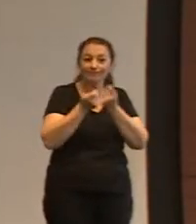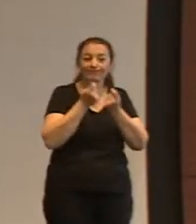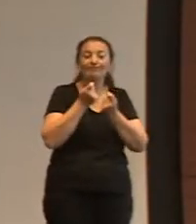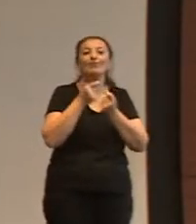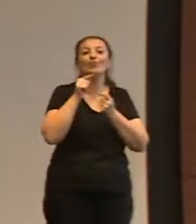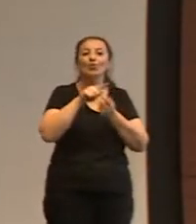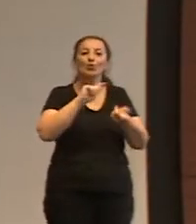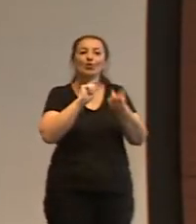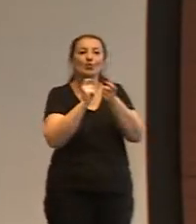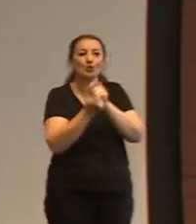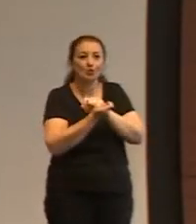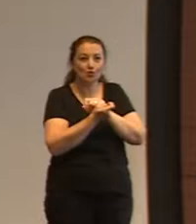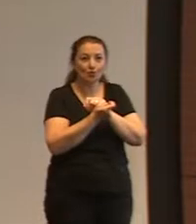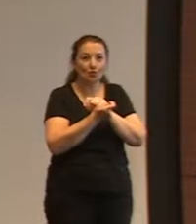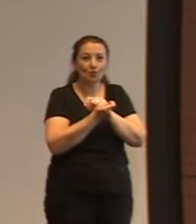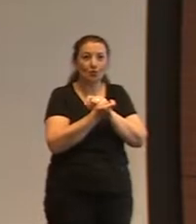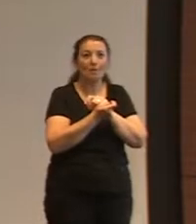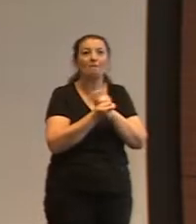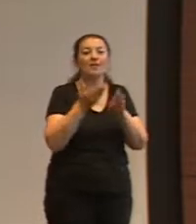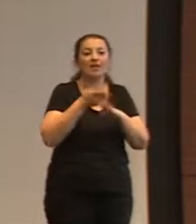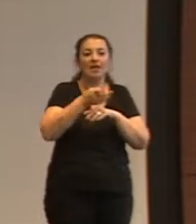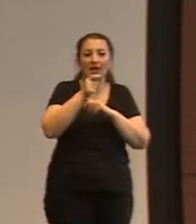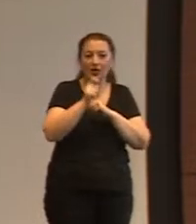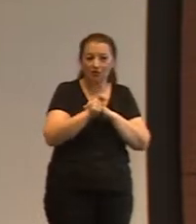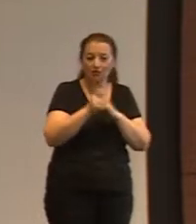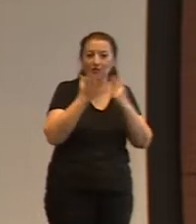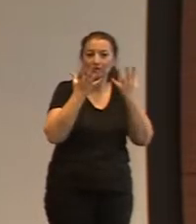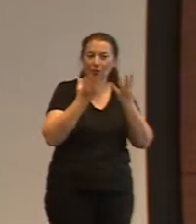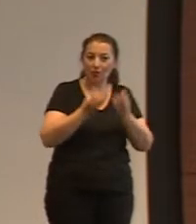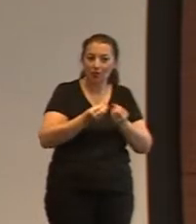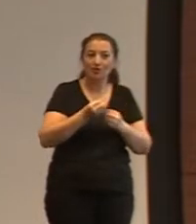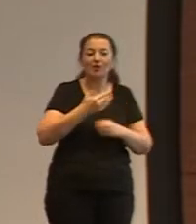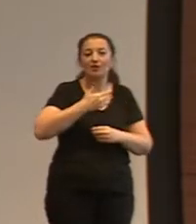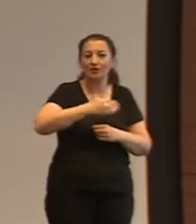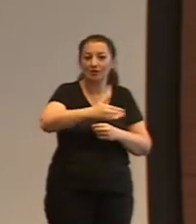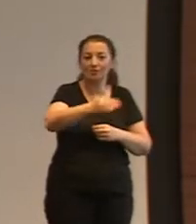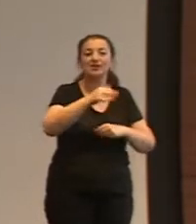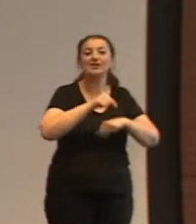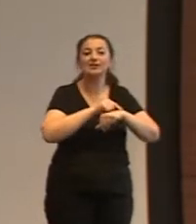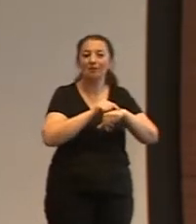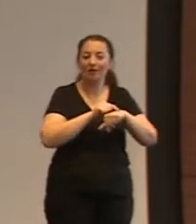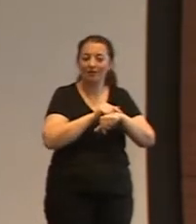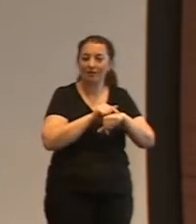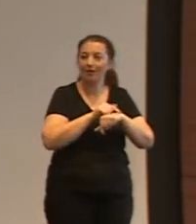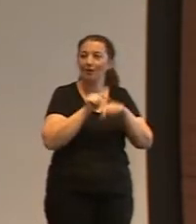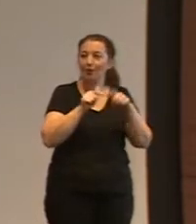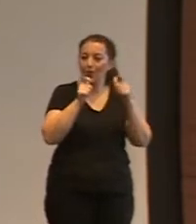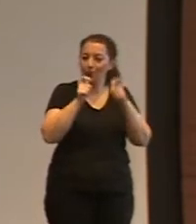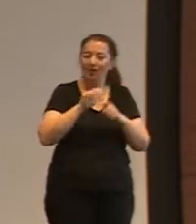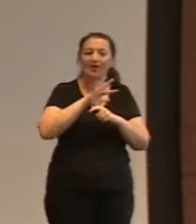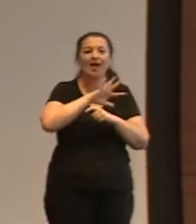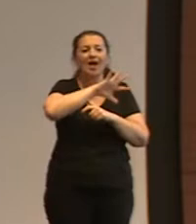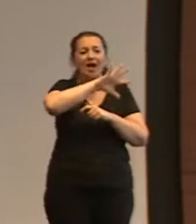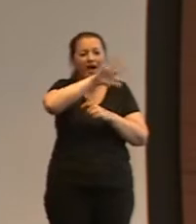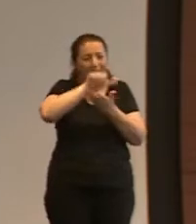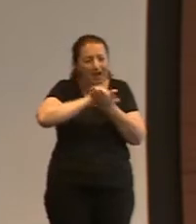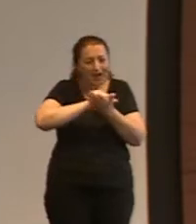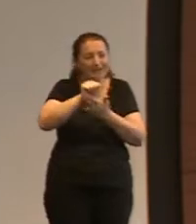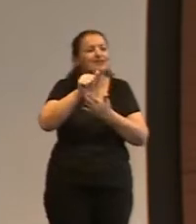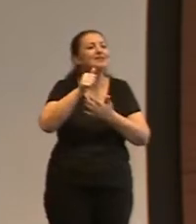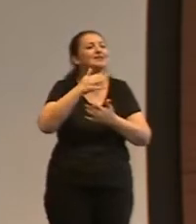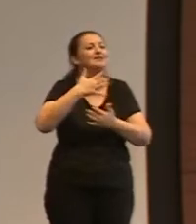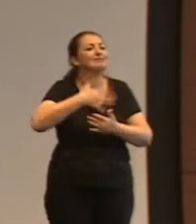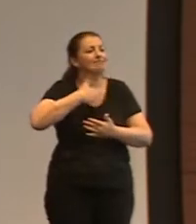methodology enables us to do that so i believe in this transformation and i also believe